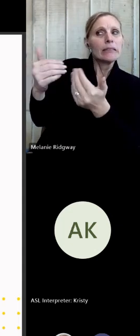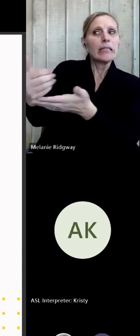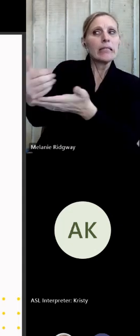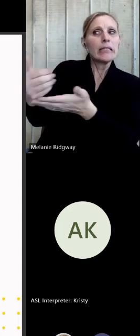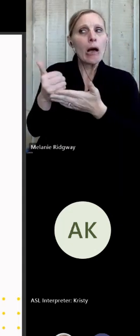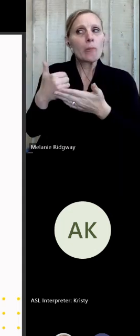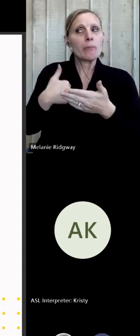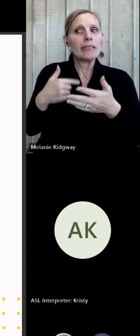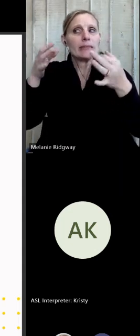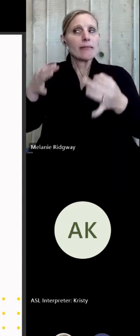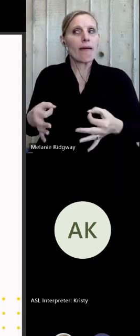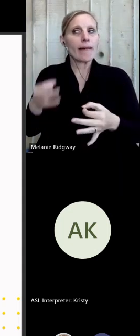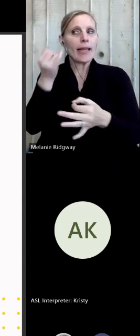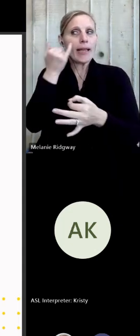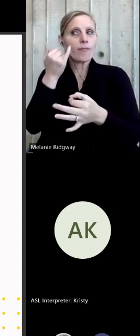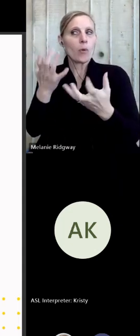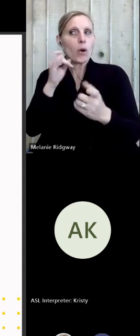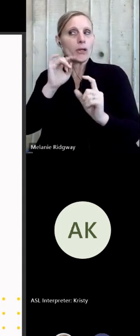career-related